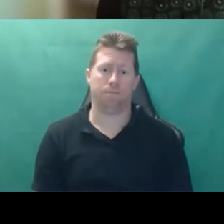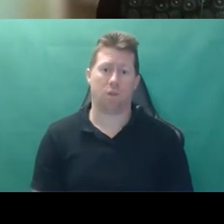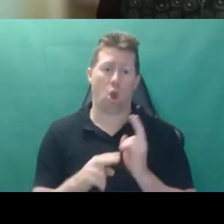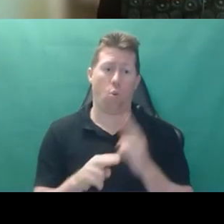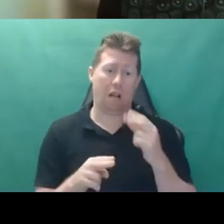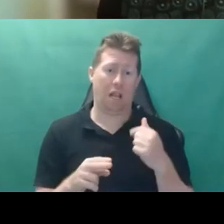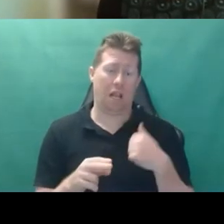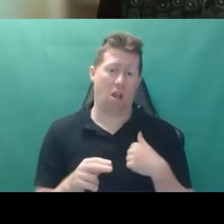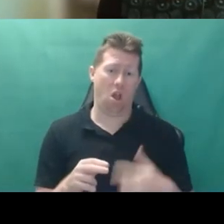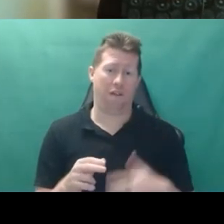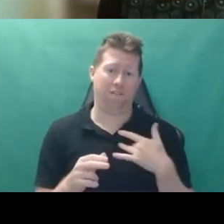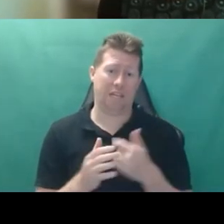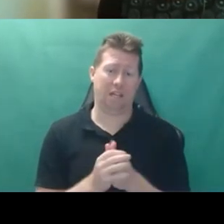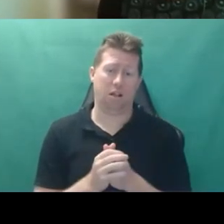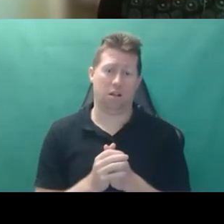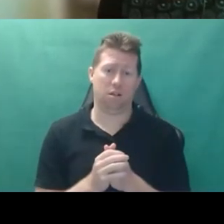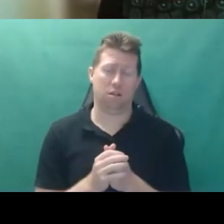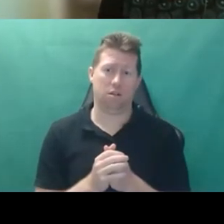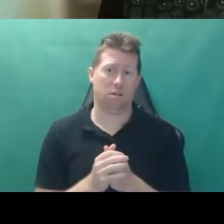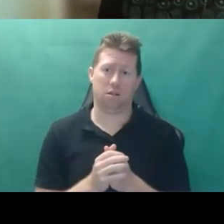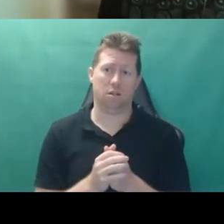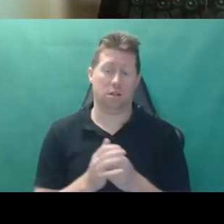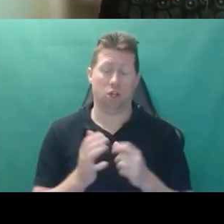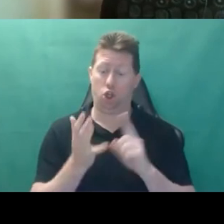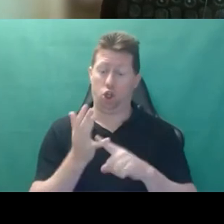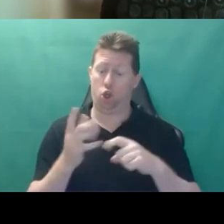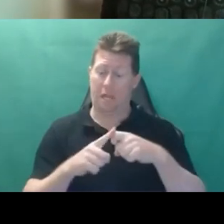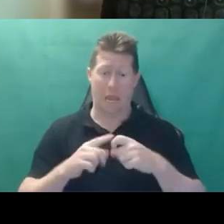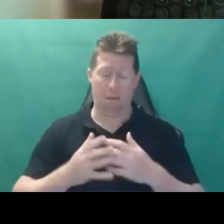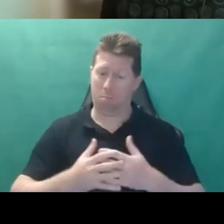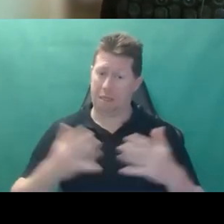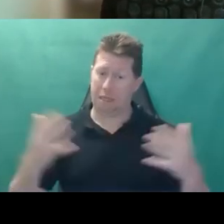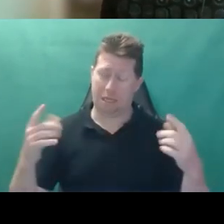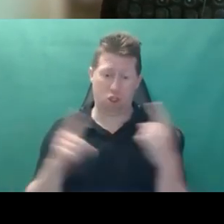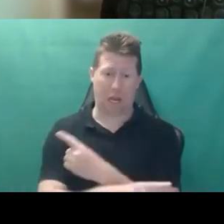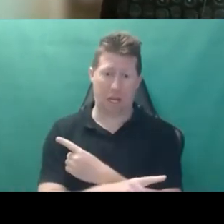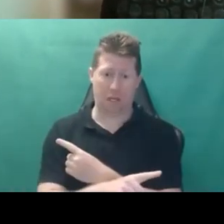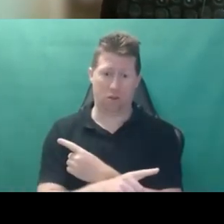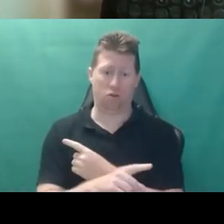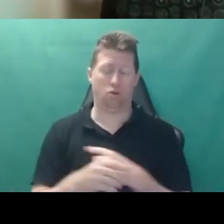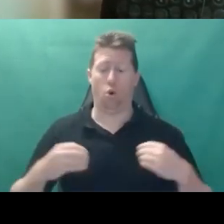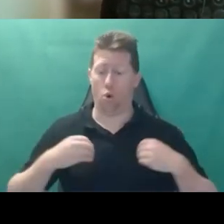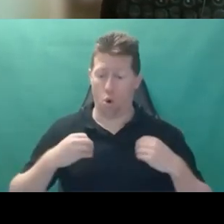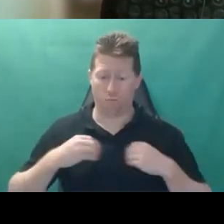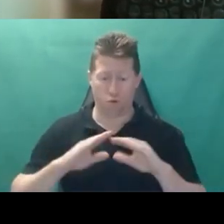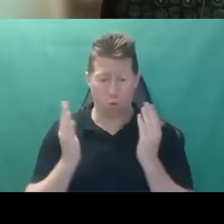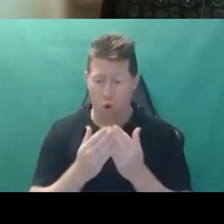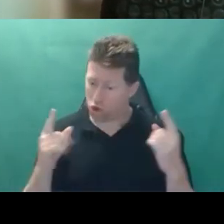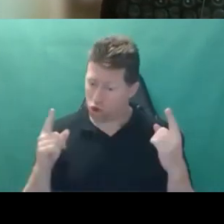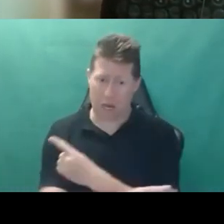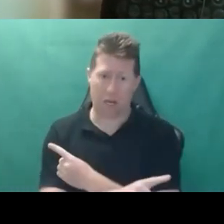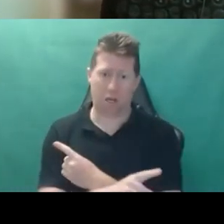um, it, well, it's huge in, in the UK, it's just, and it's huge in the corporate world, um, in